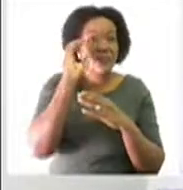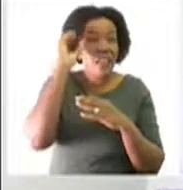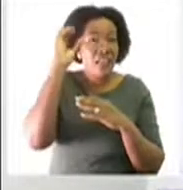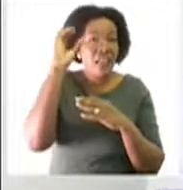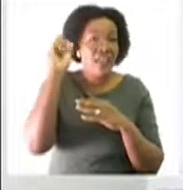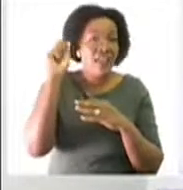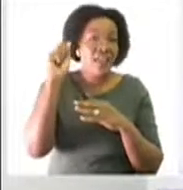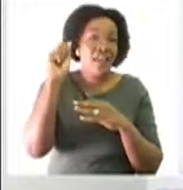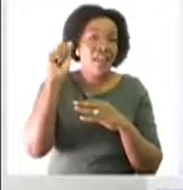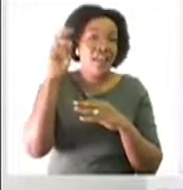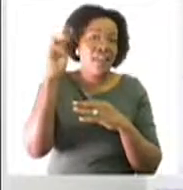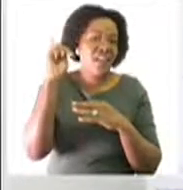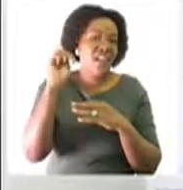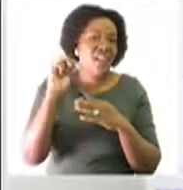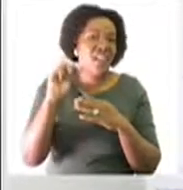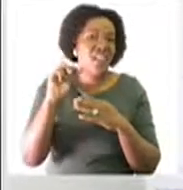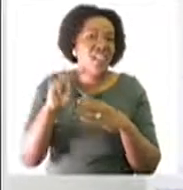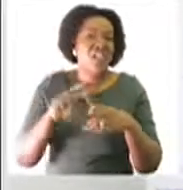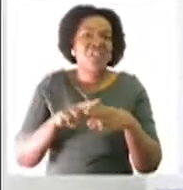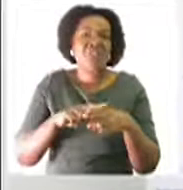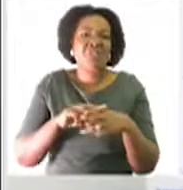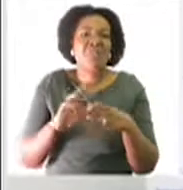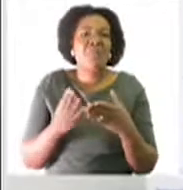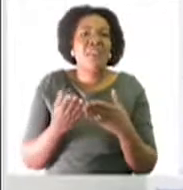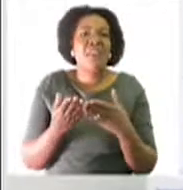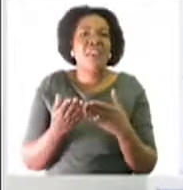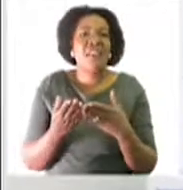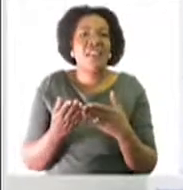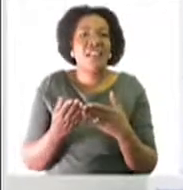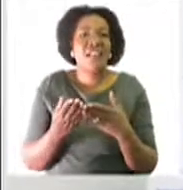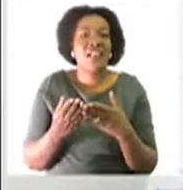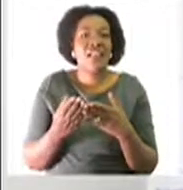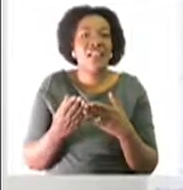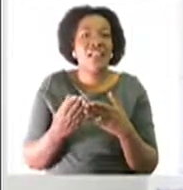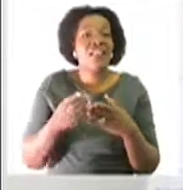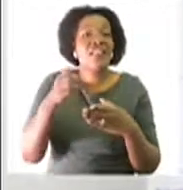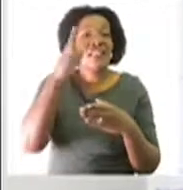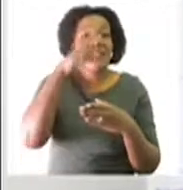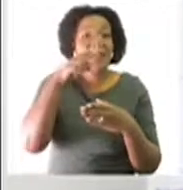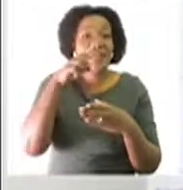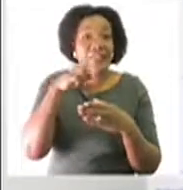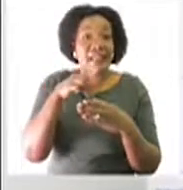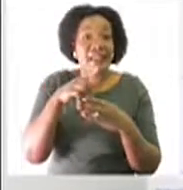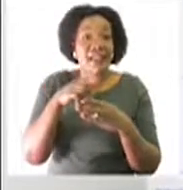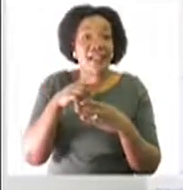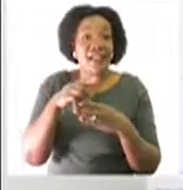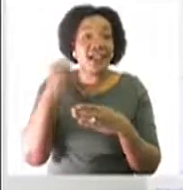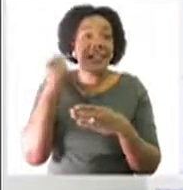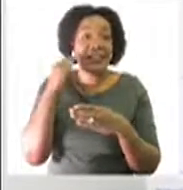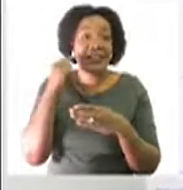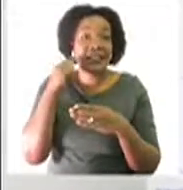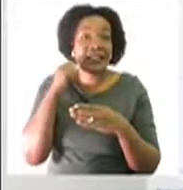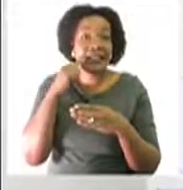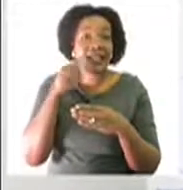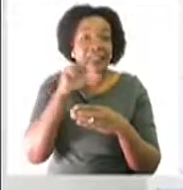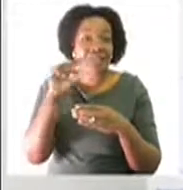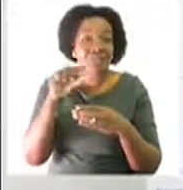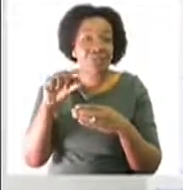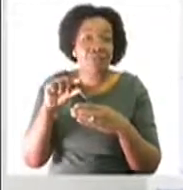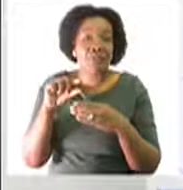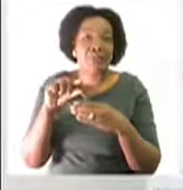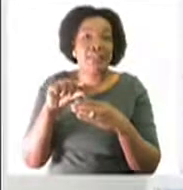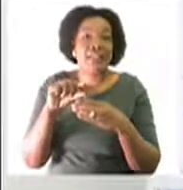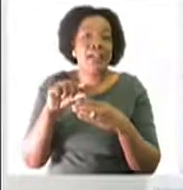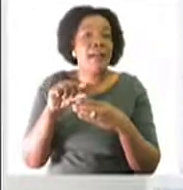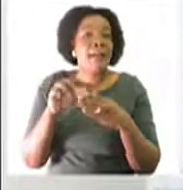how can we use this different model words? For example, let's start with can. Can, we normally use